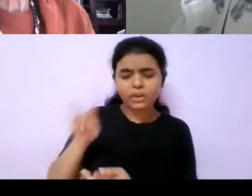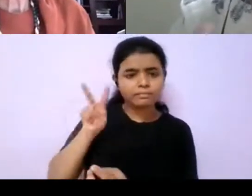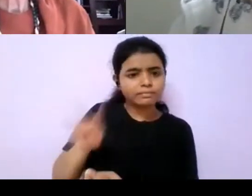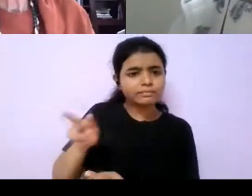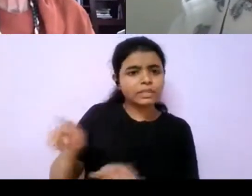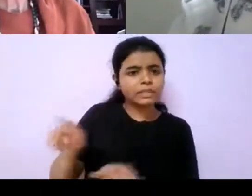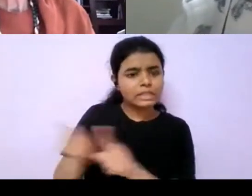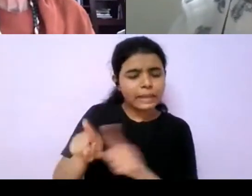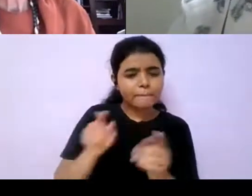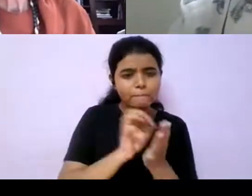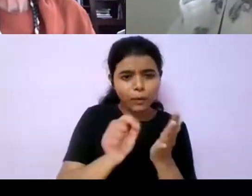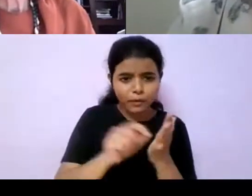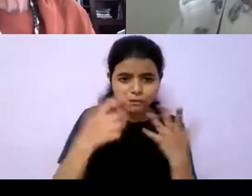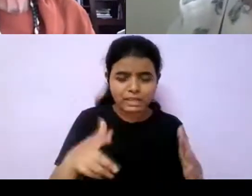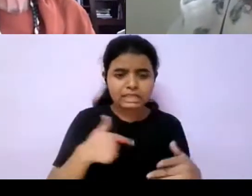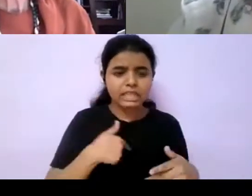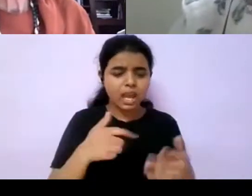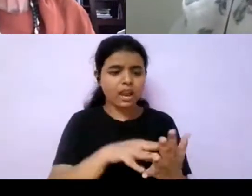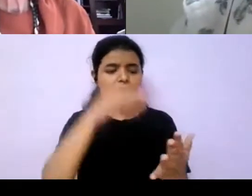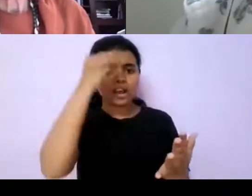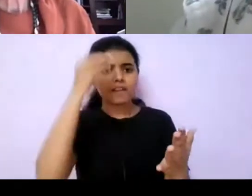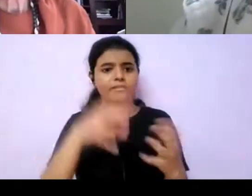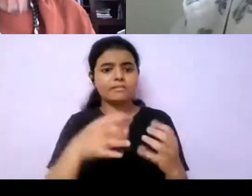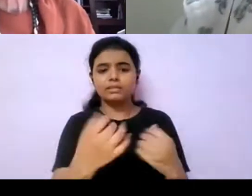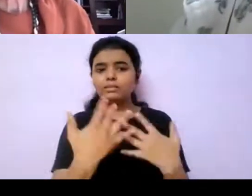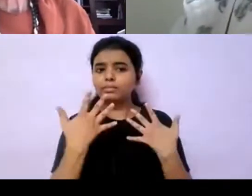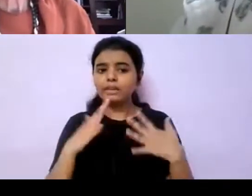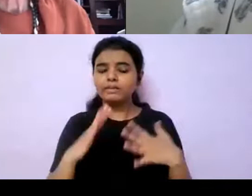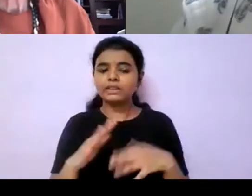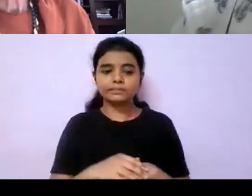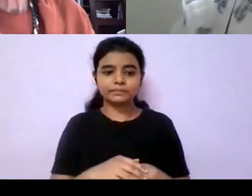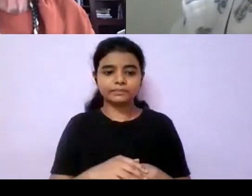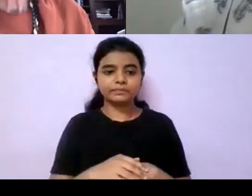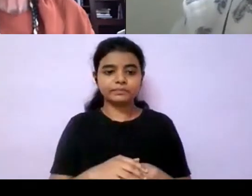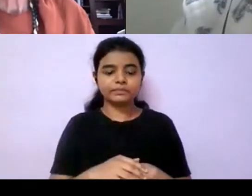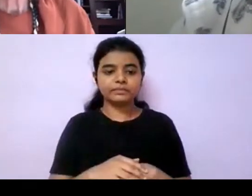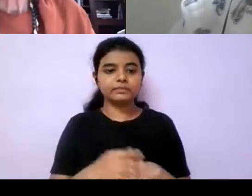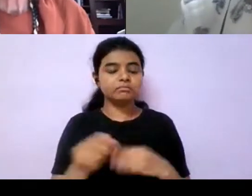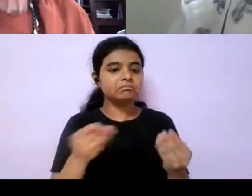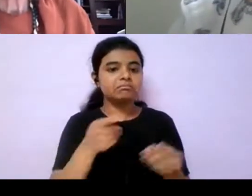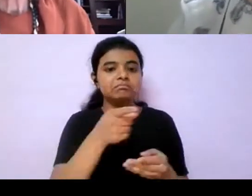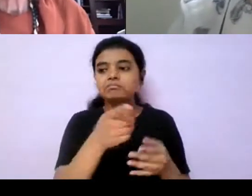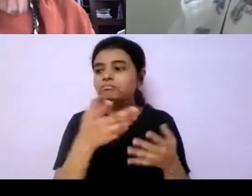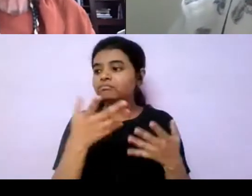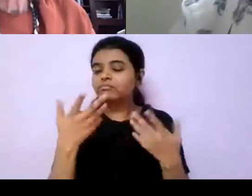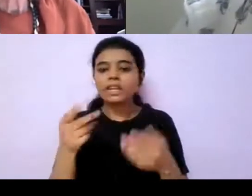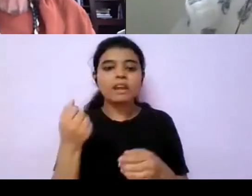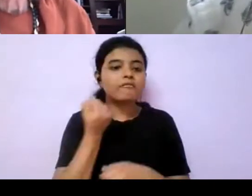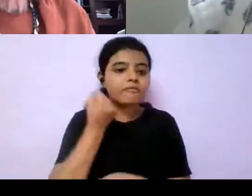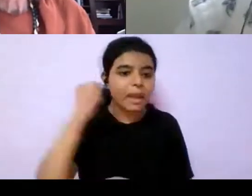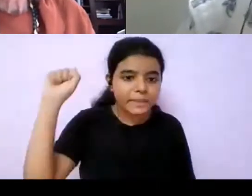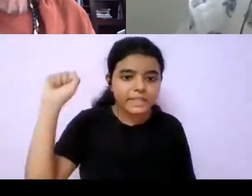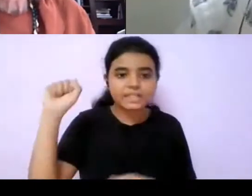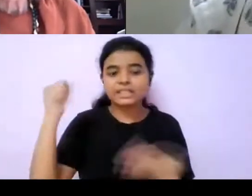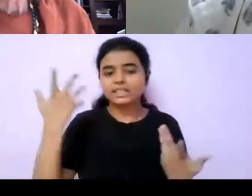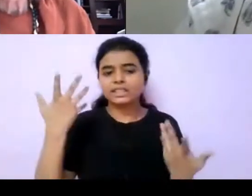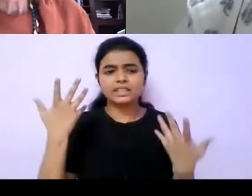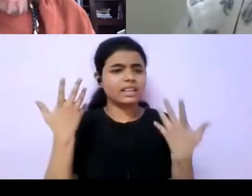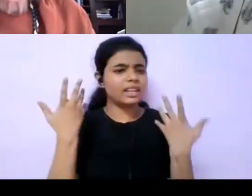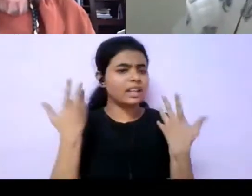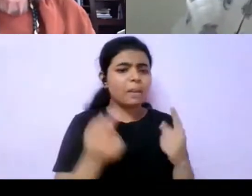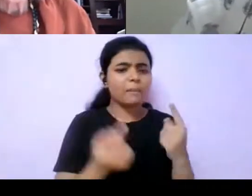so deeply resonant and we identify so totally with. And in a sense, you embody the feminist notion of the personal being the